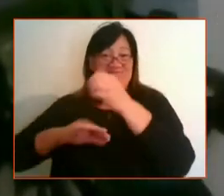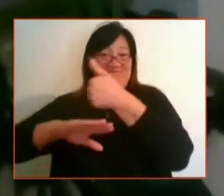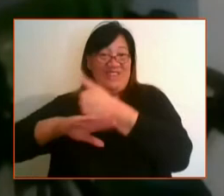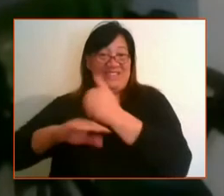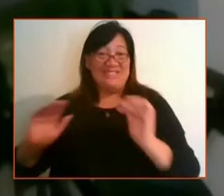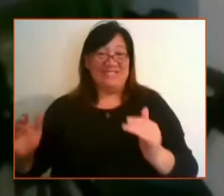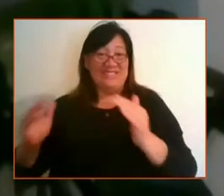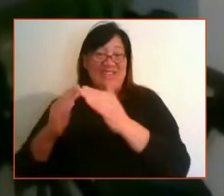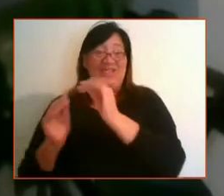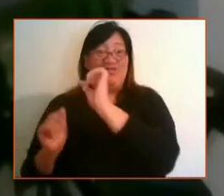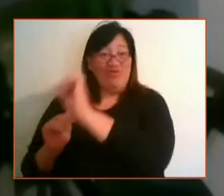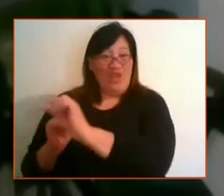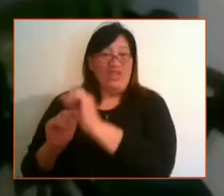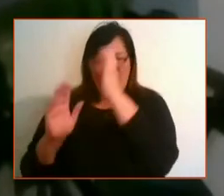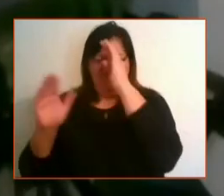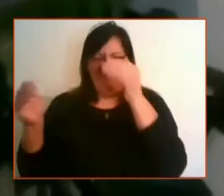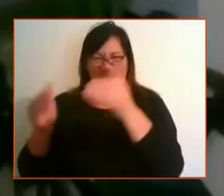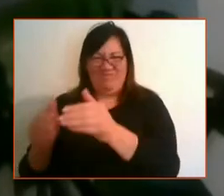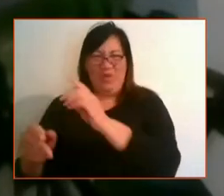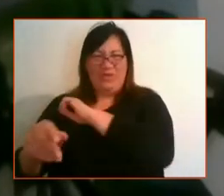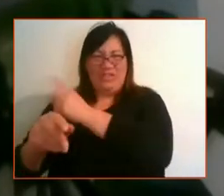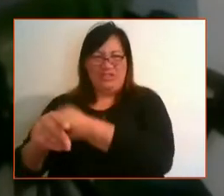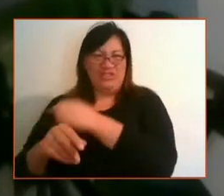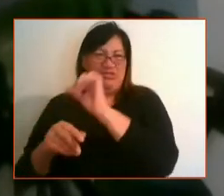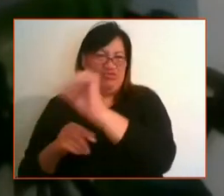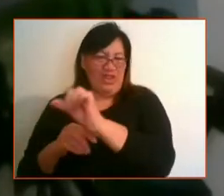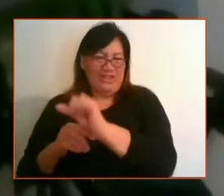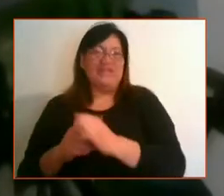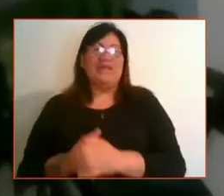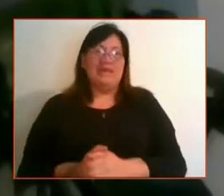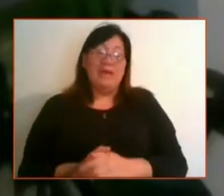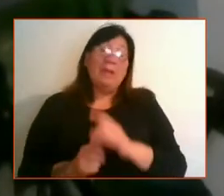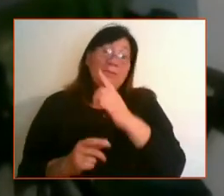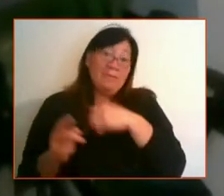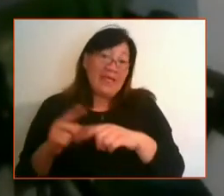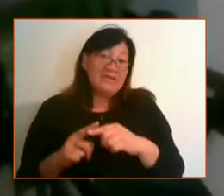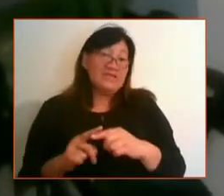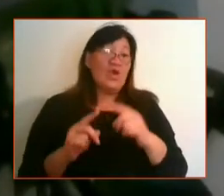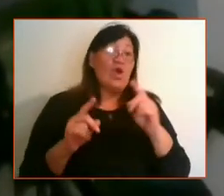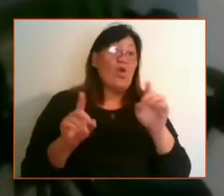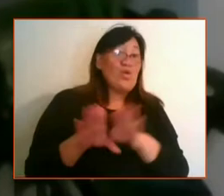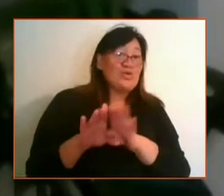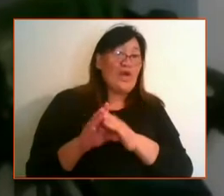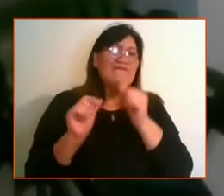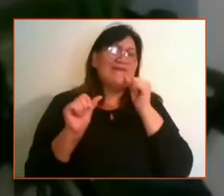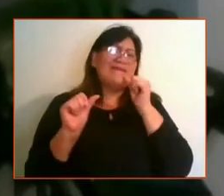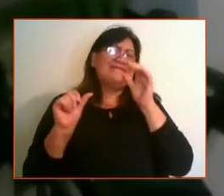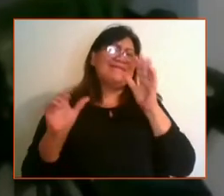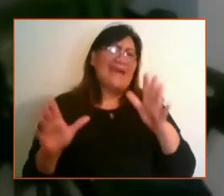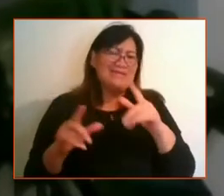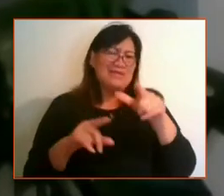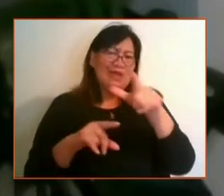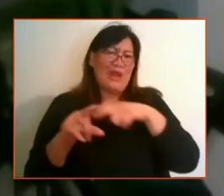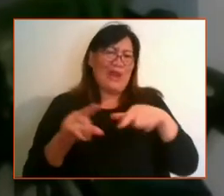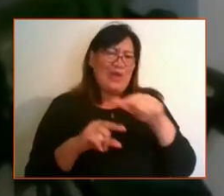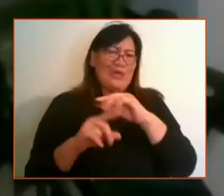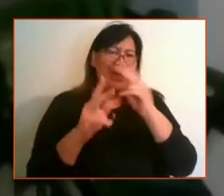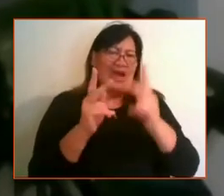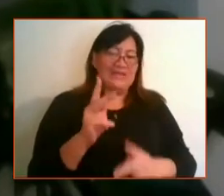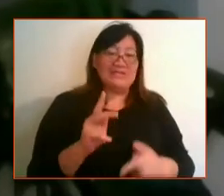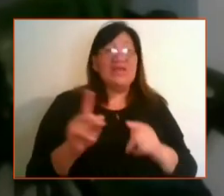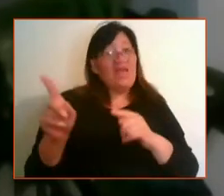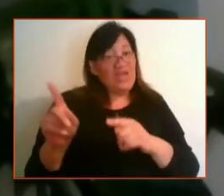is a focus there on the energy space, there also are some fantastic local artists there, and I know that he has acknowledged them in the